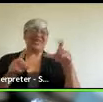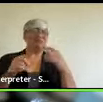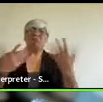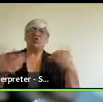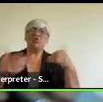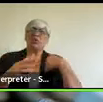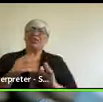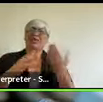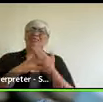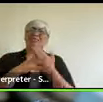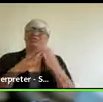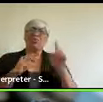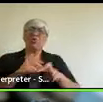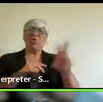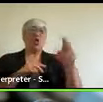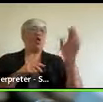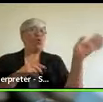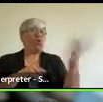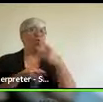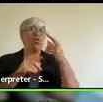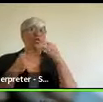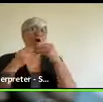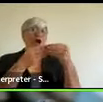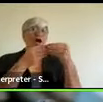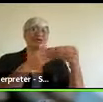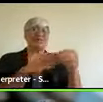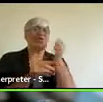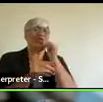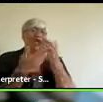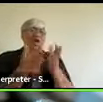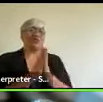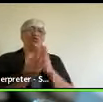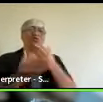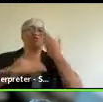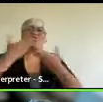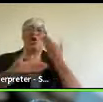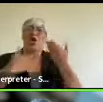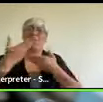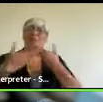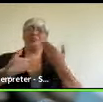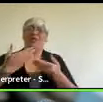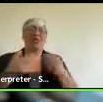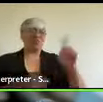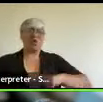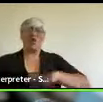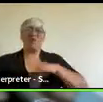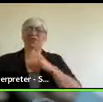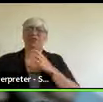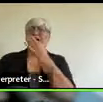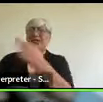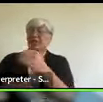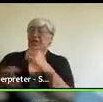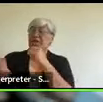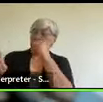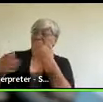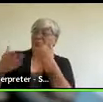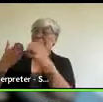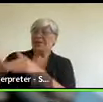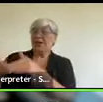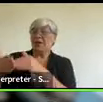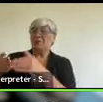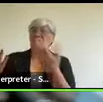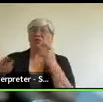can just turn up. Again, the guide's very well trained, very comfortable with disability. They confidently and politely ask you if they could be of assistance. They can